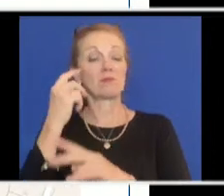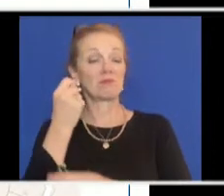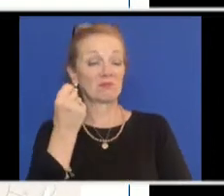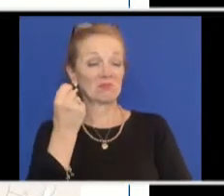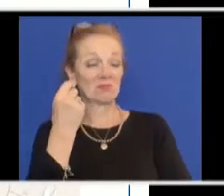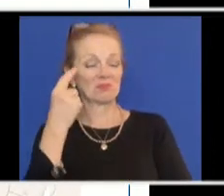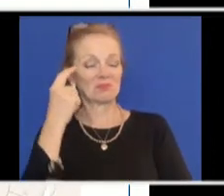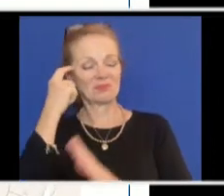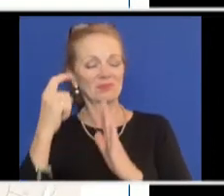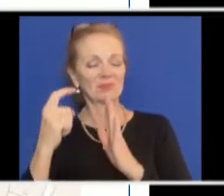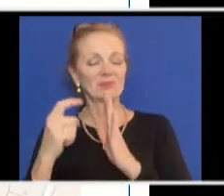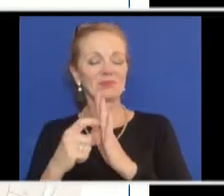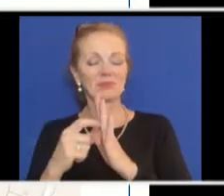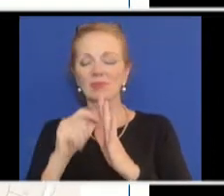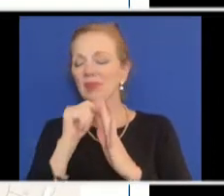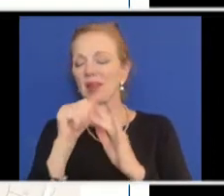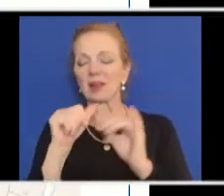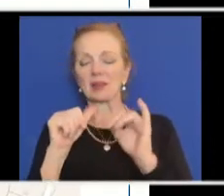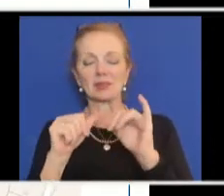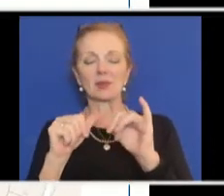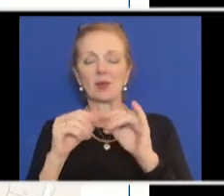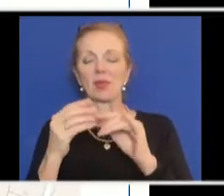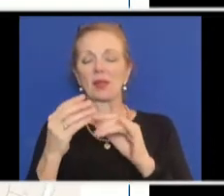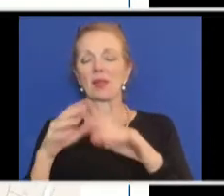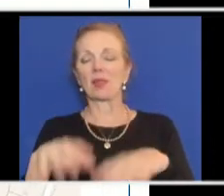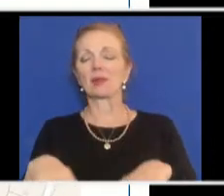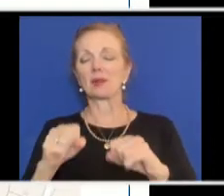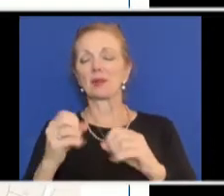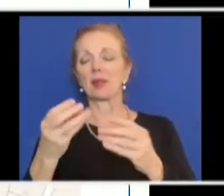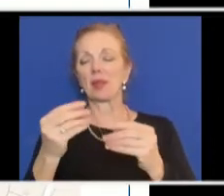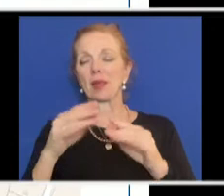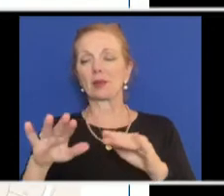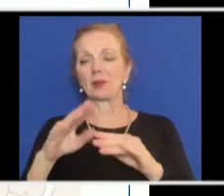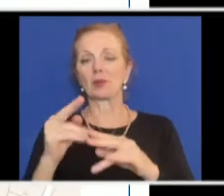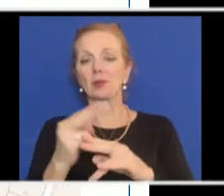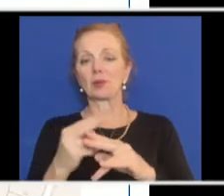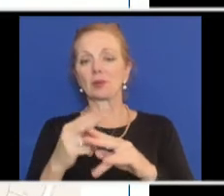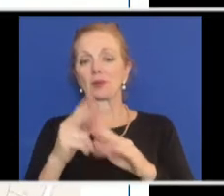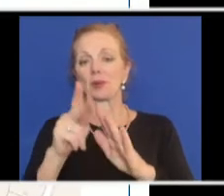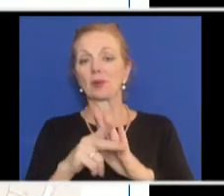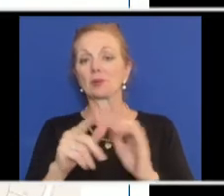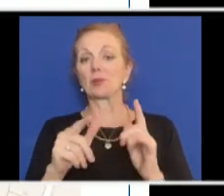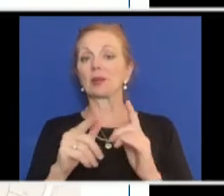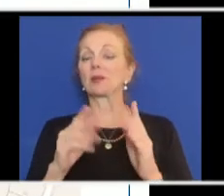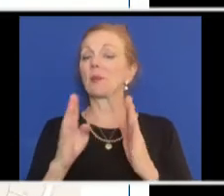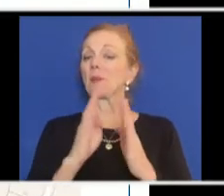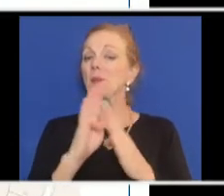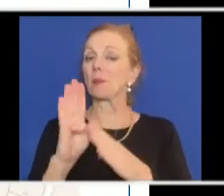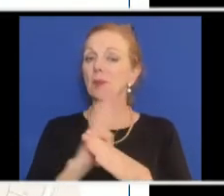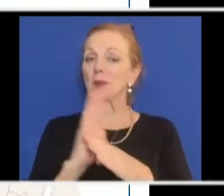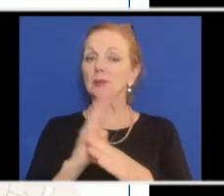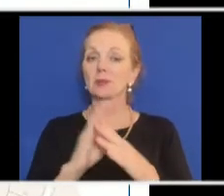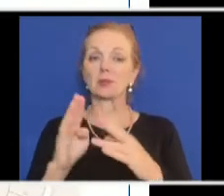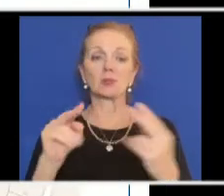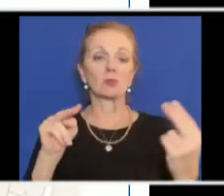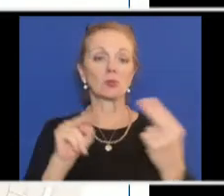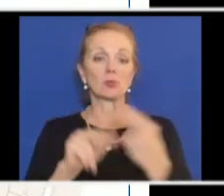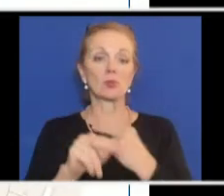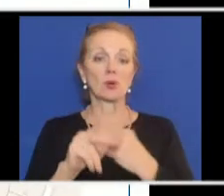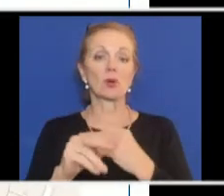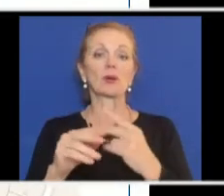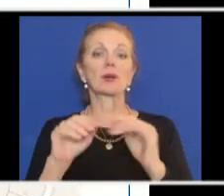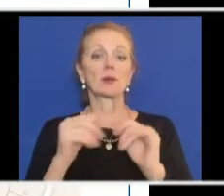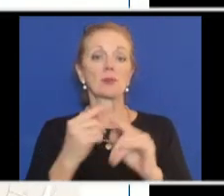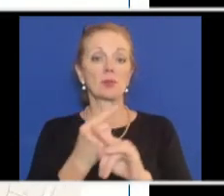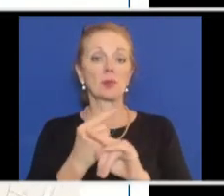inconsistent with the adopted land use policy we also want to point out that it's on a major thoroughfare what makes it appropriate for more intense uses